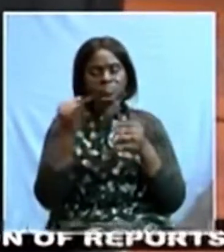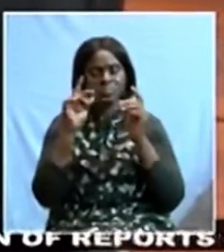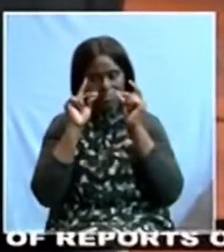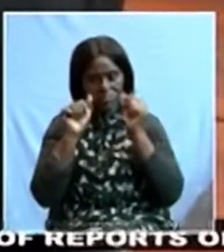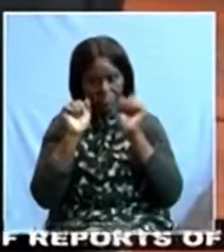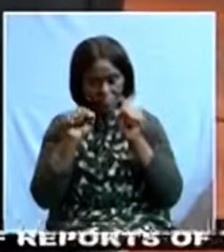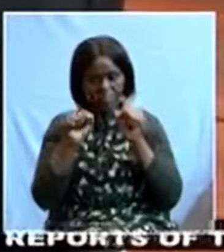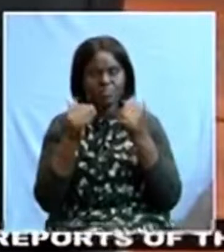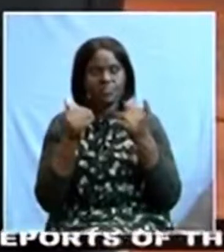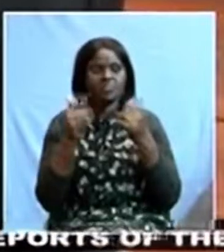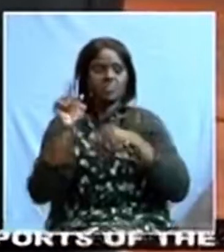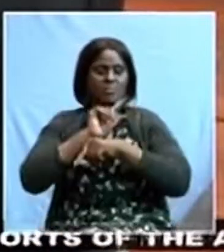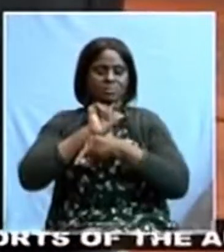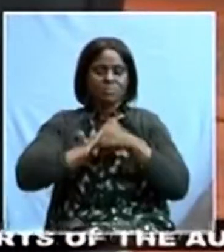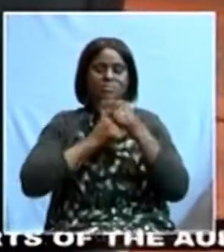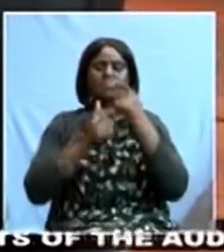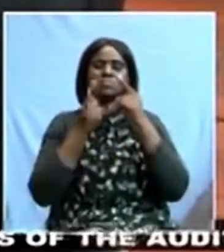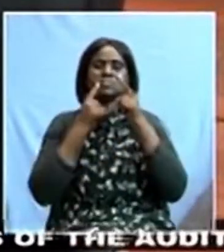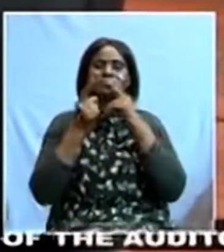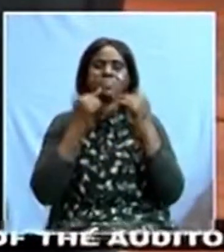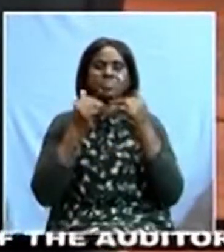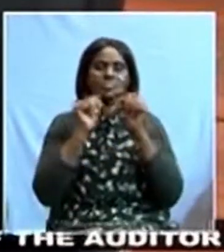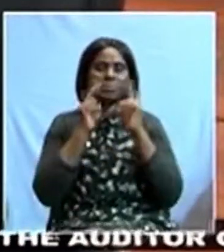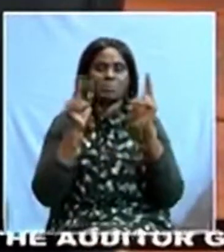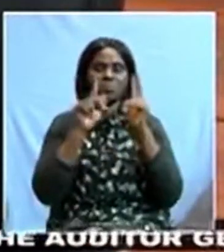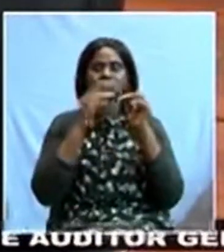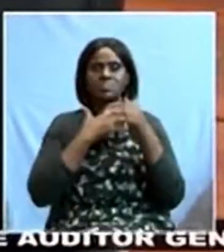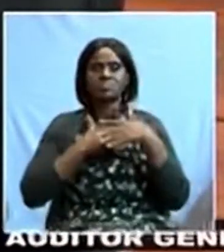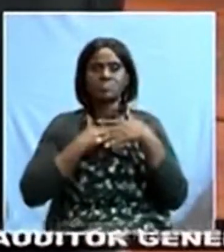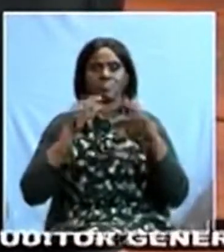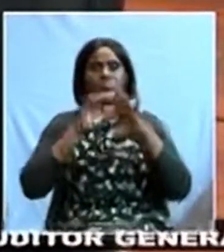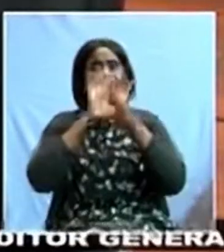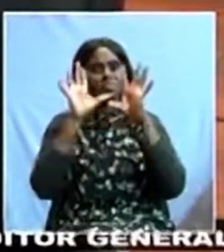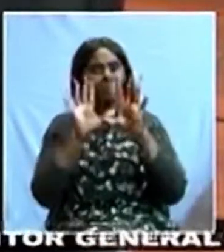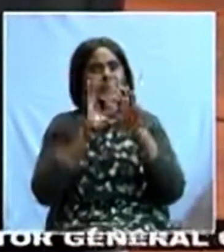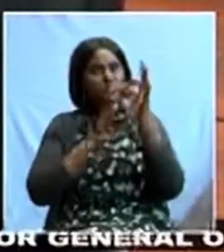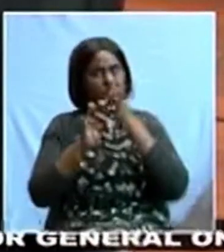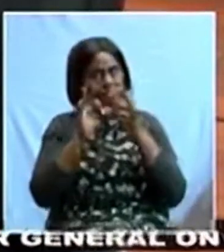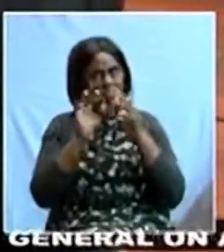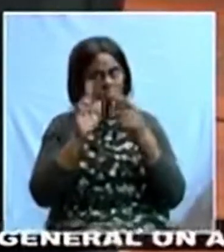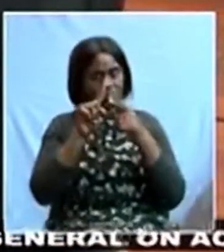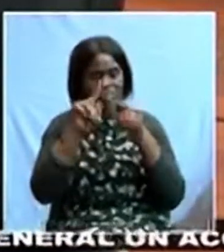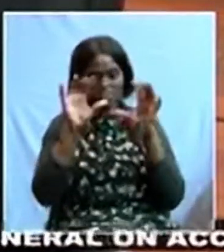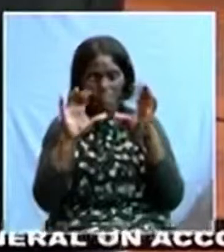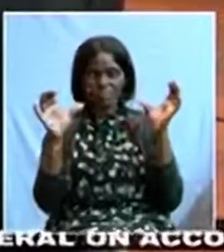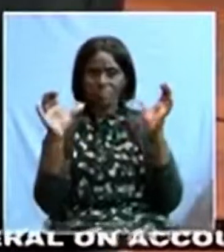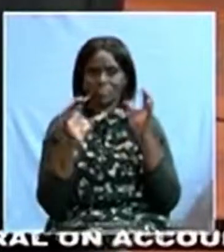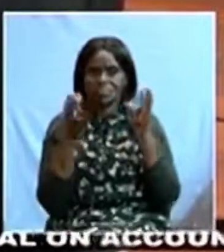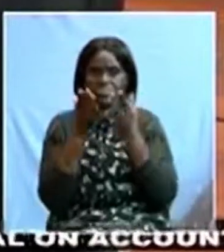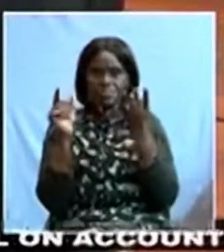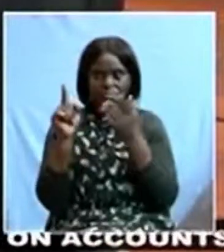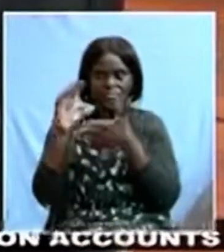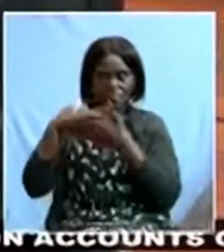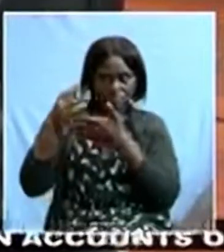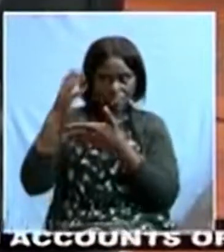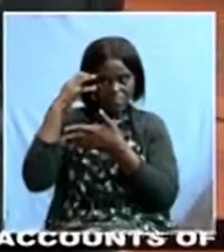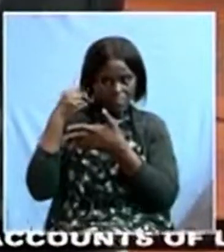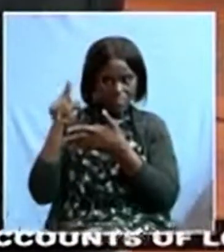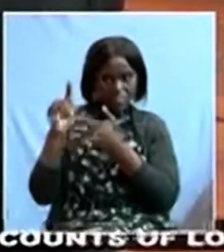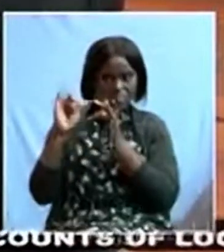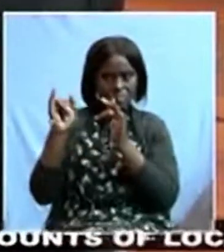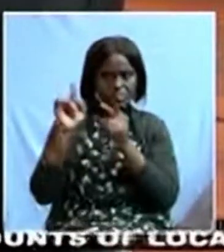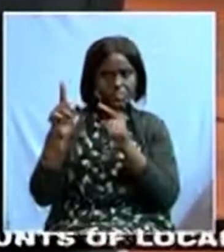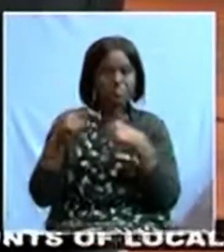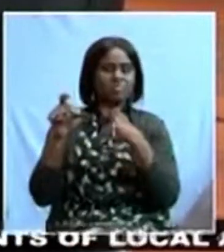reach nowadays as we speak. So can you please clearly explain to your committee where were those officers, what